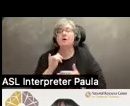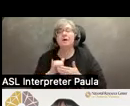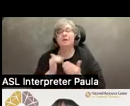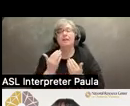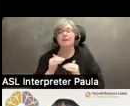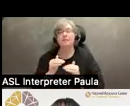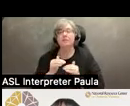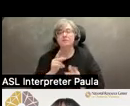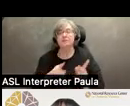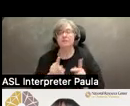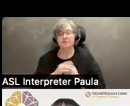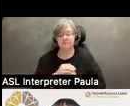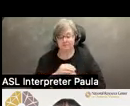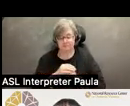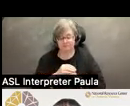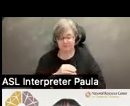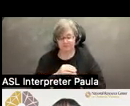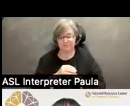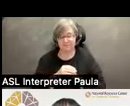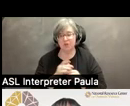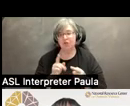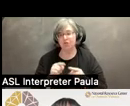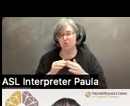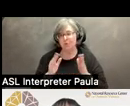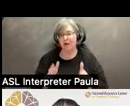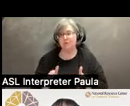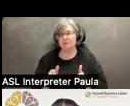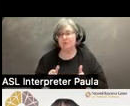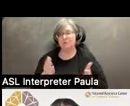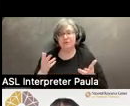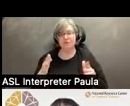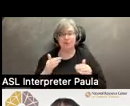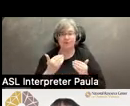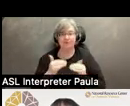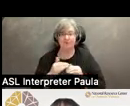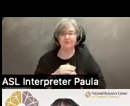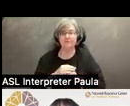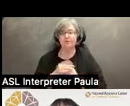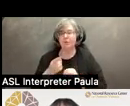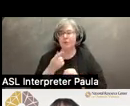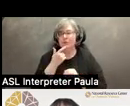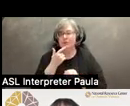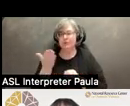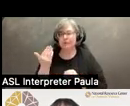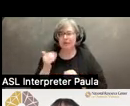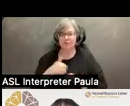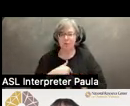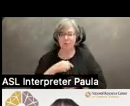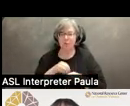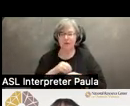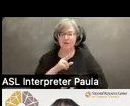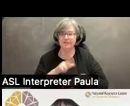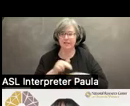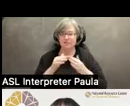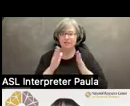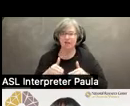limits people to housing that is already limited. Like you said earlier, we're in a national